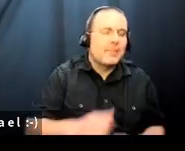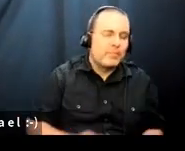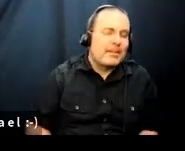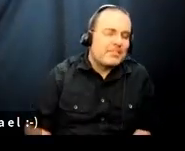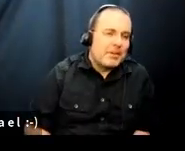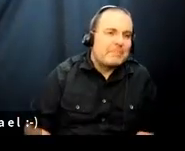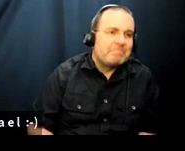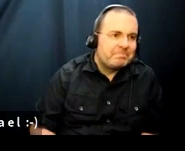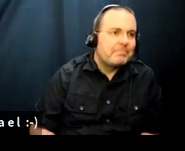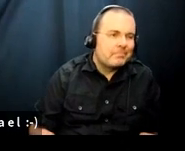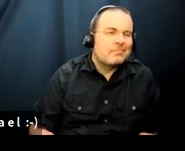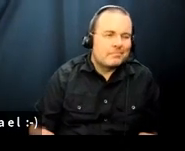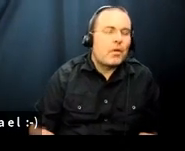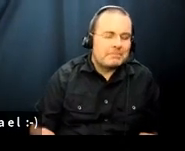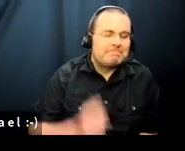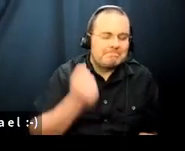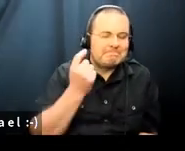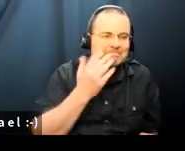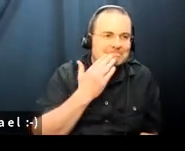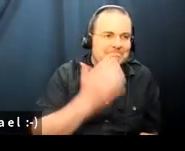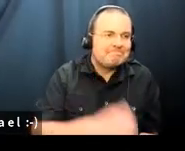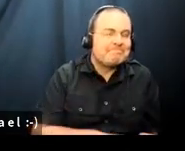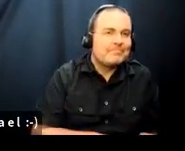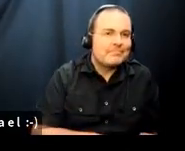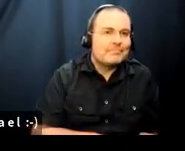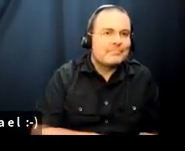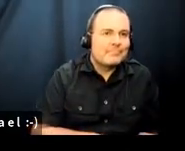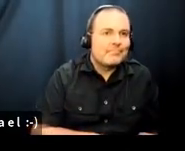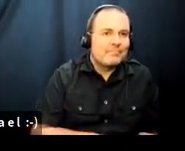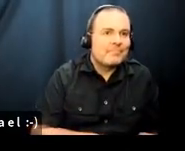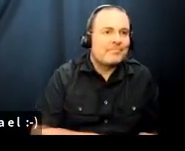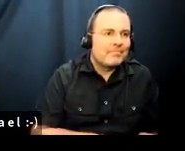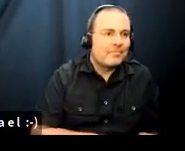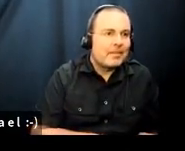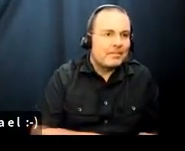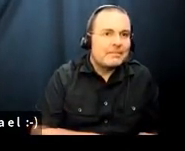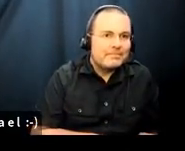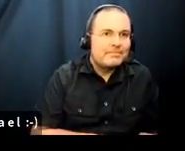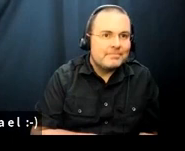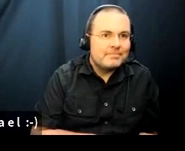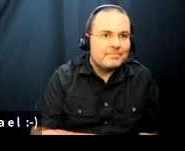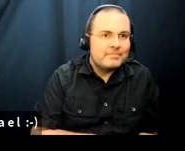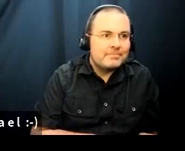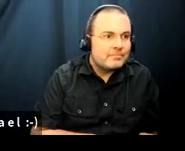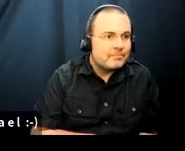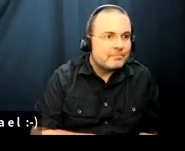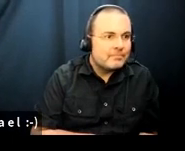in the Submarine. submarine, sorry. Submarine. Yeah, that's what I thought. I thought submarine. All right.